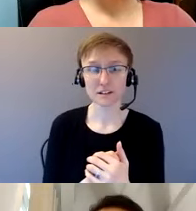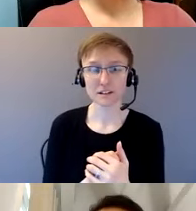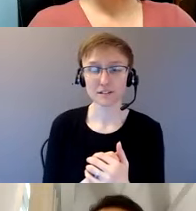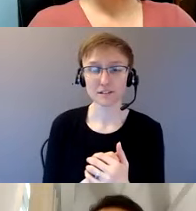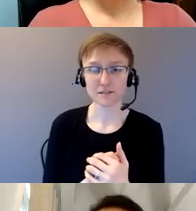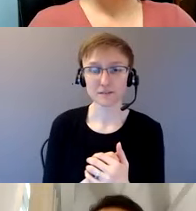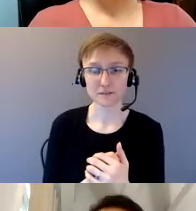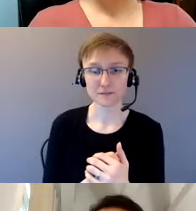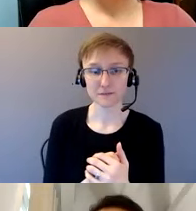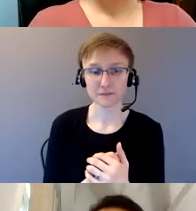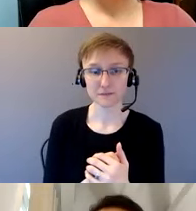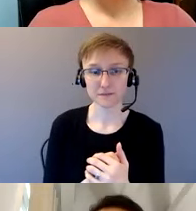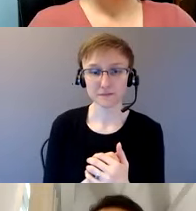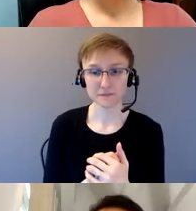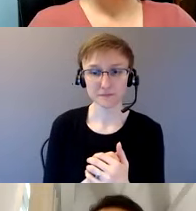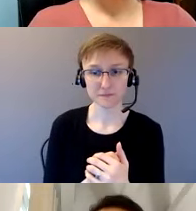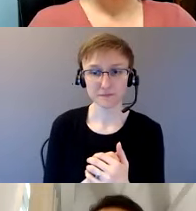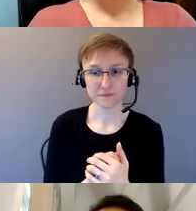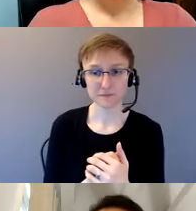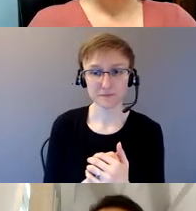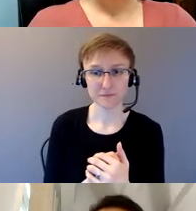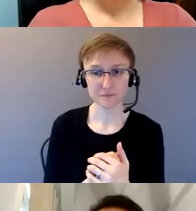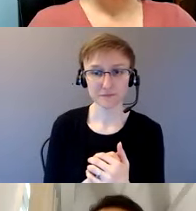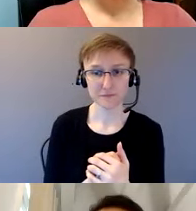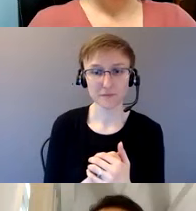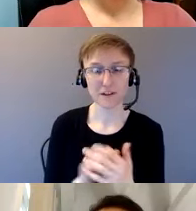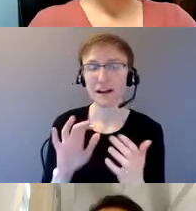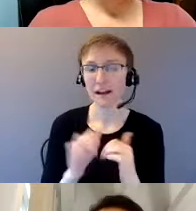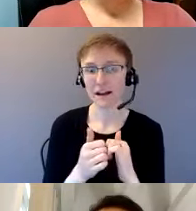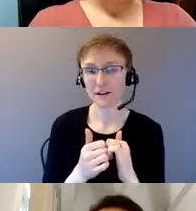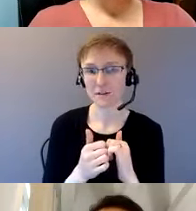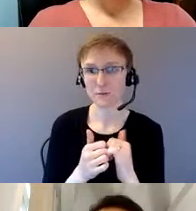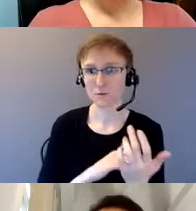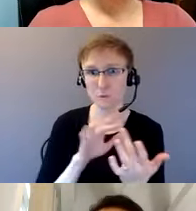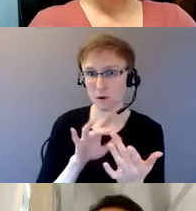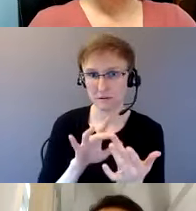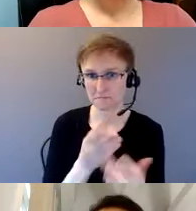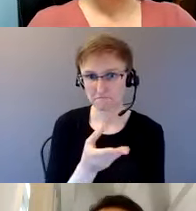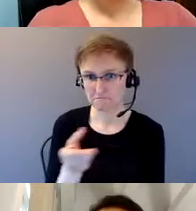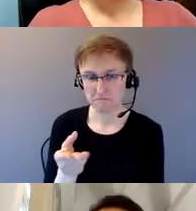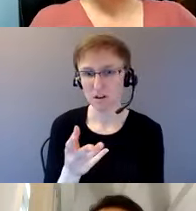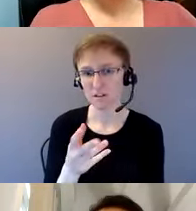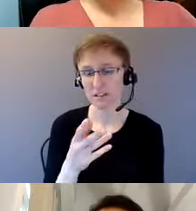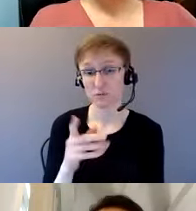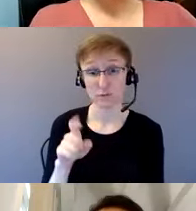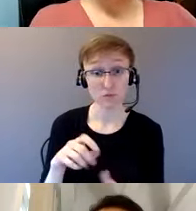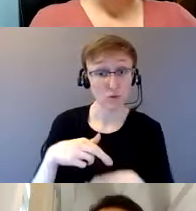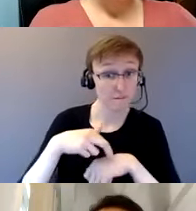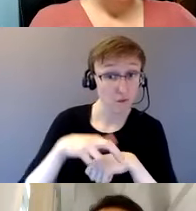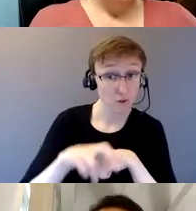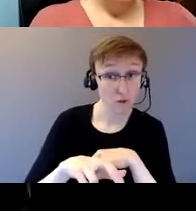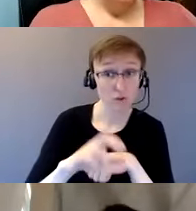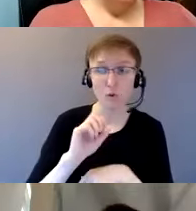roles individually? What would be a referral process that they would need to get through, or do they need one to reach out to you? So